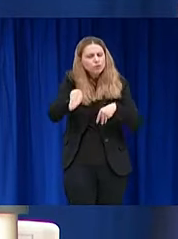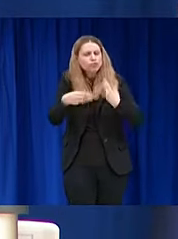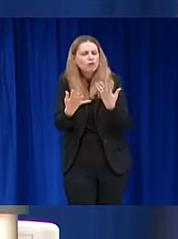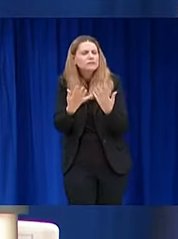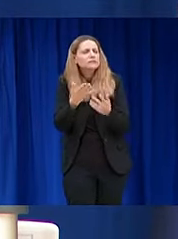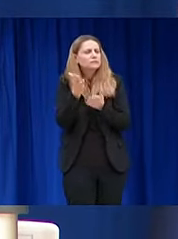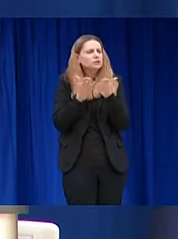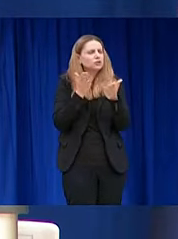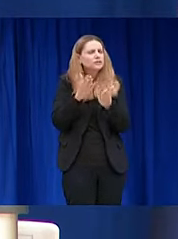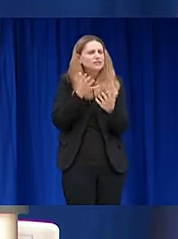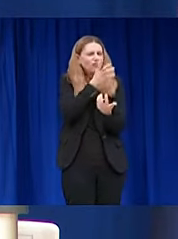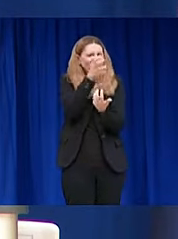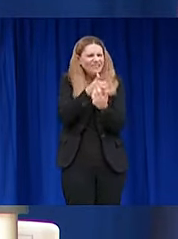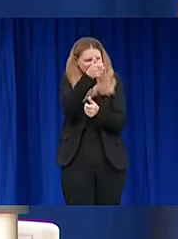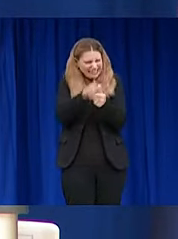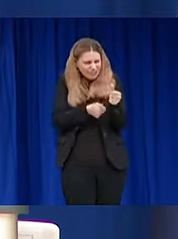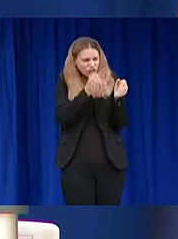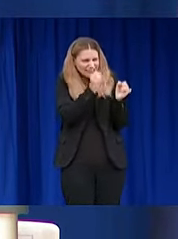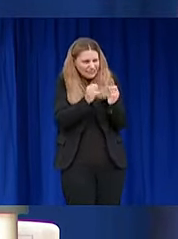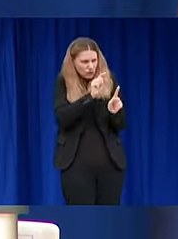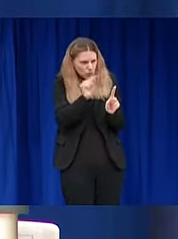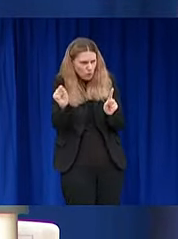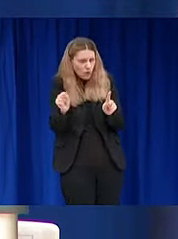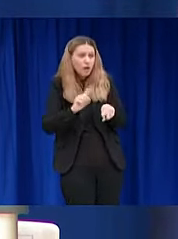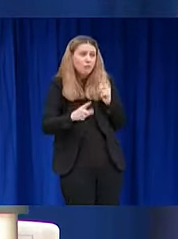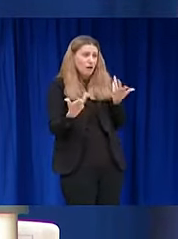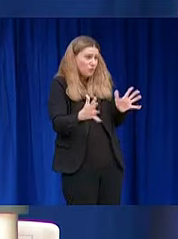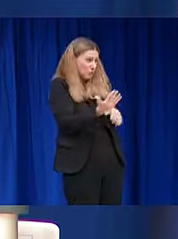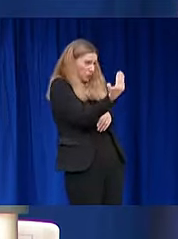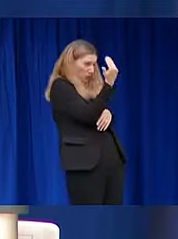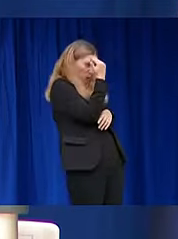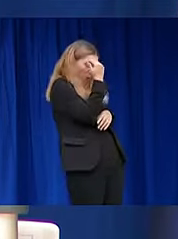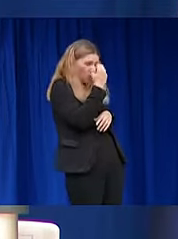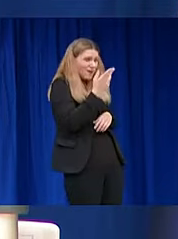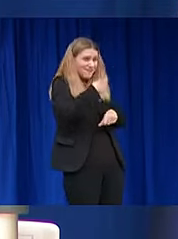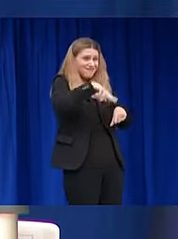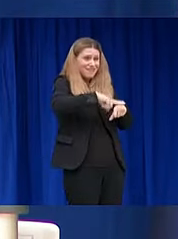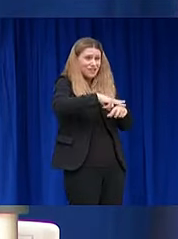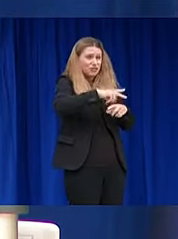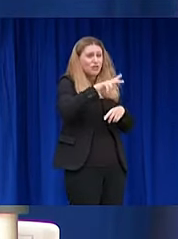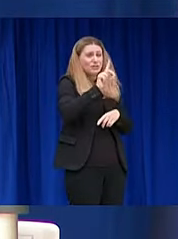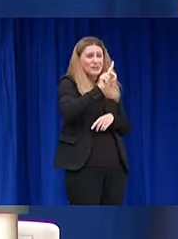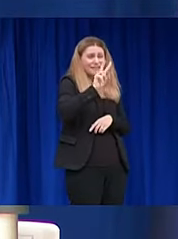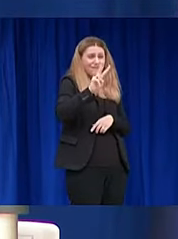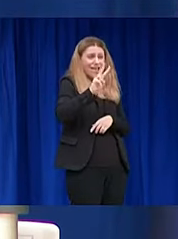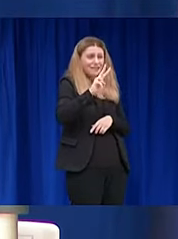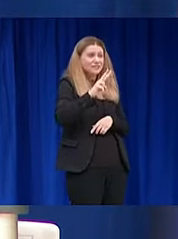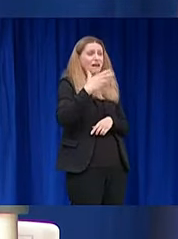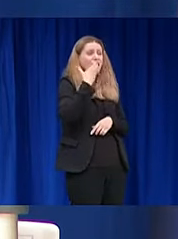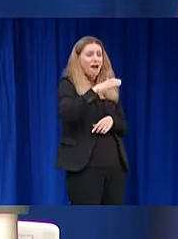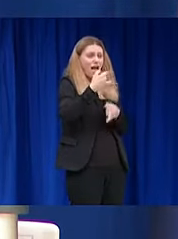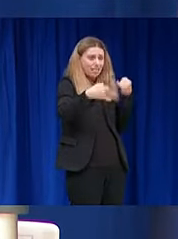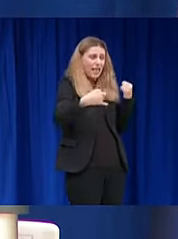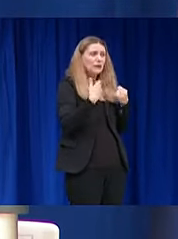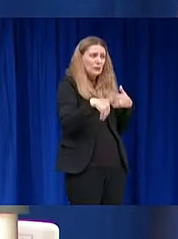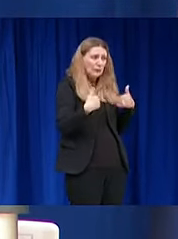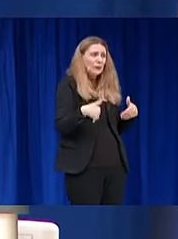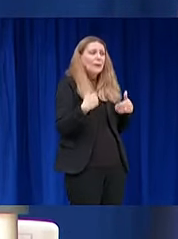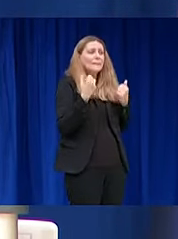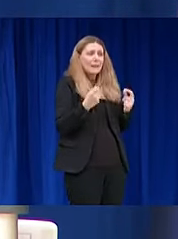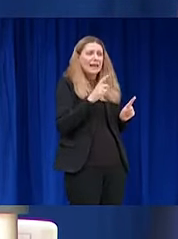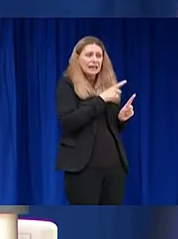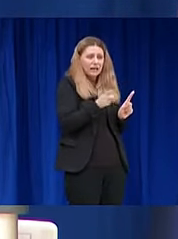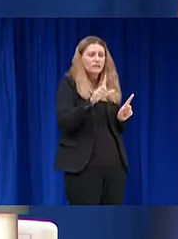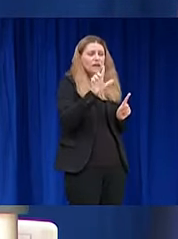individual, we know from the National Domestic Violence Hotline that LGBTQ individuals fall victim to domestic violence